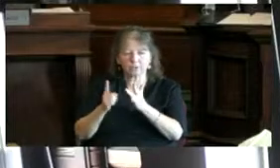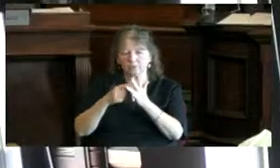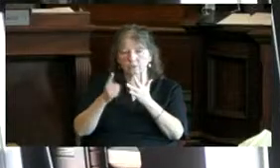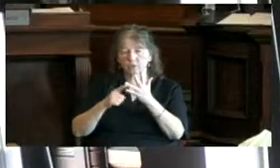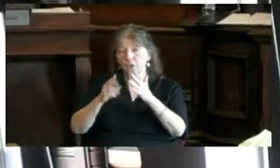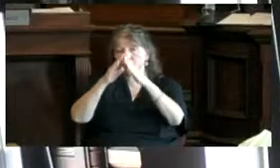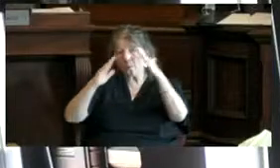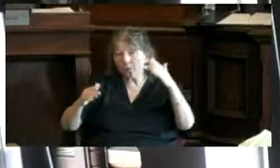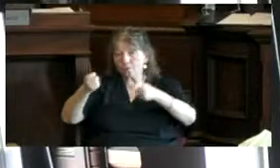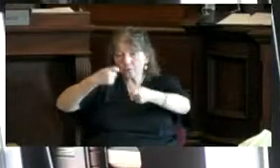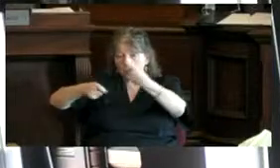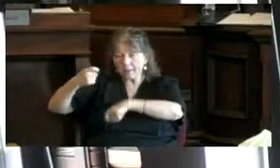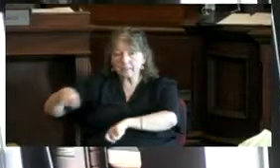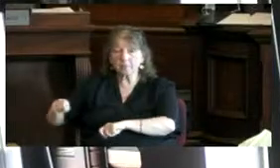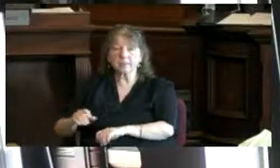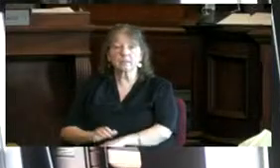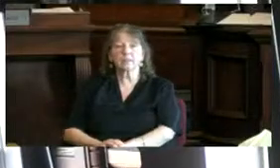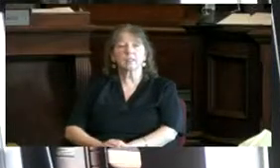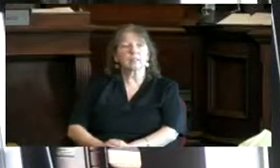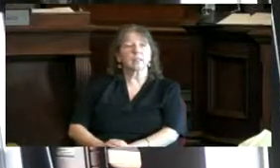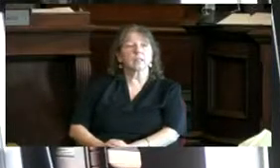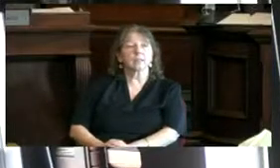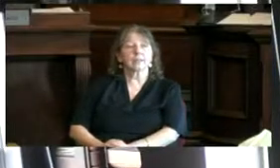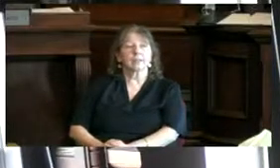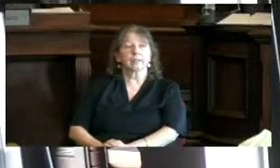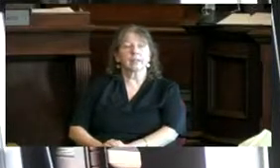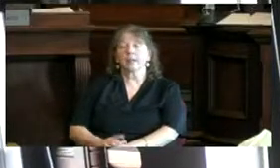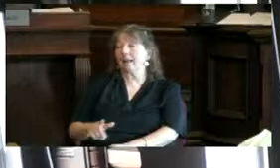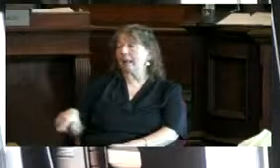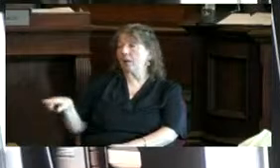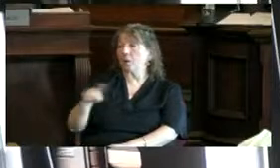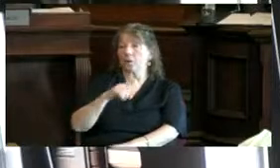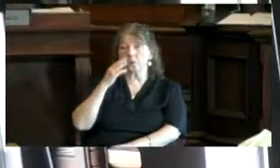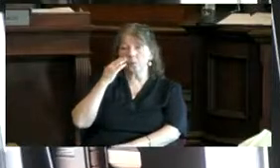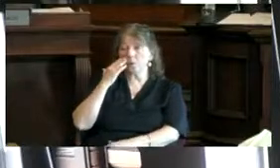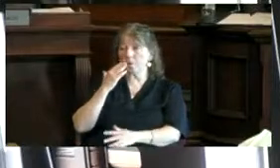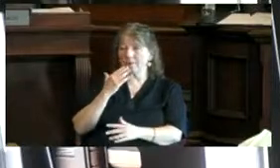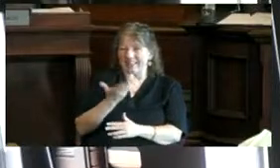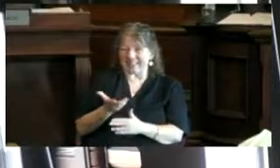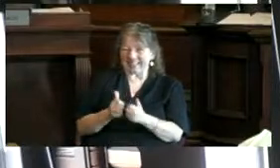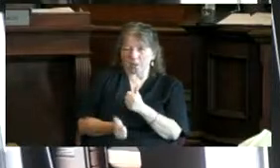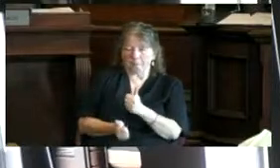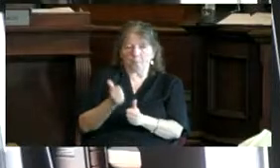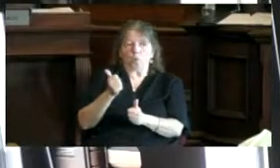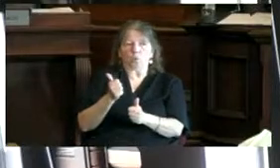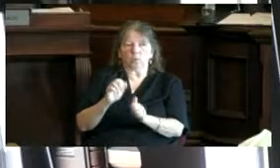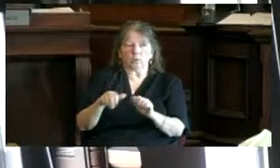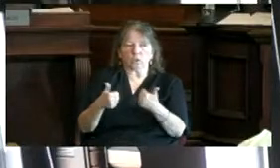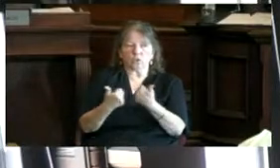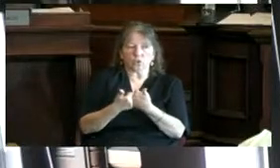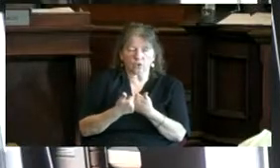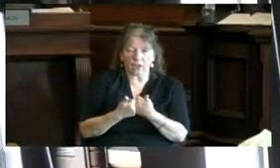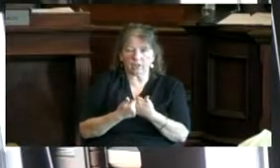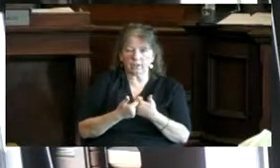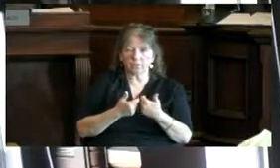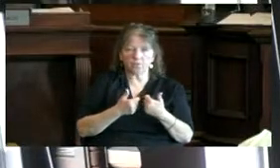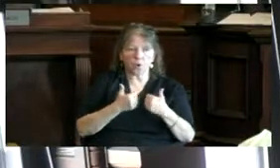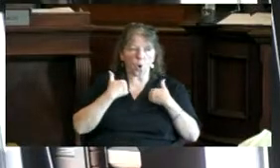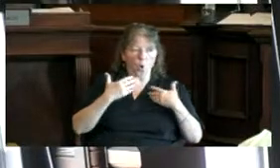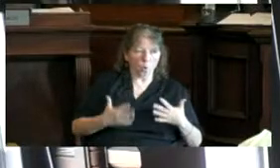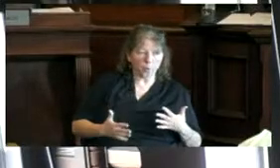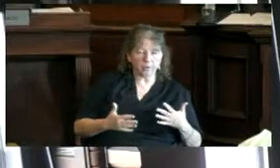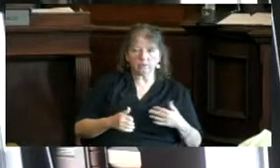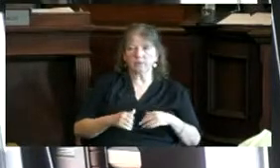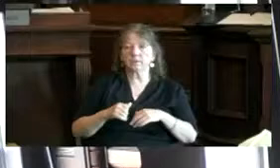well, the things that are more often challenges for owner-occupants in our